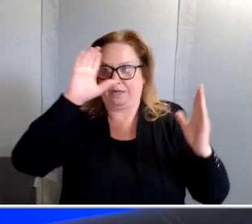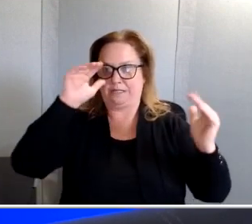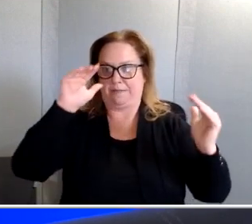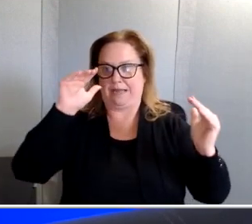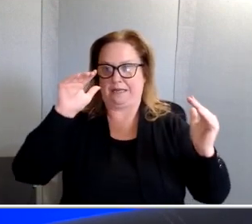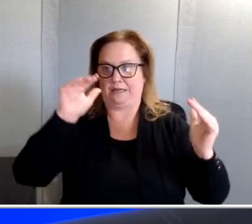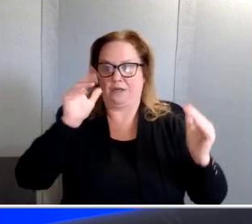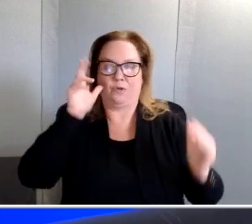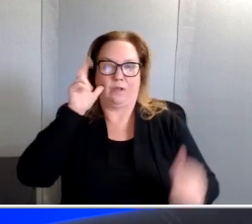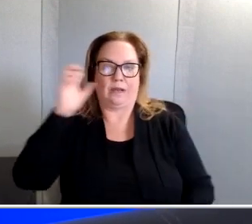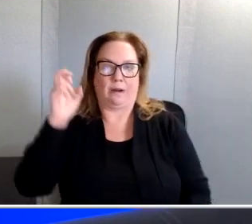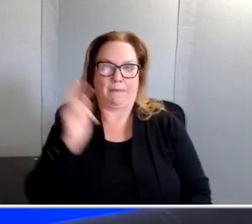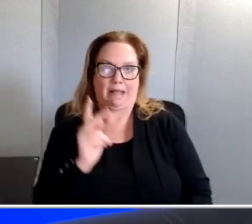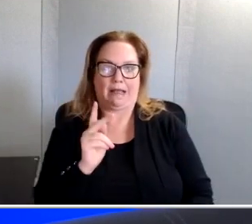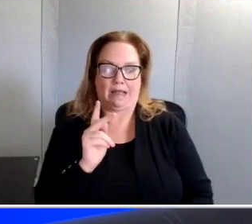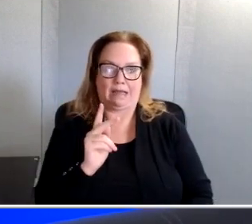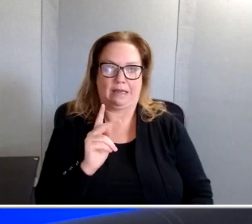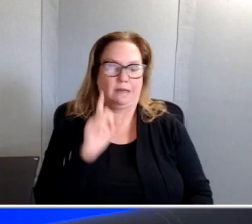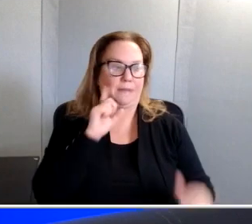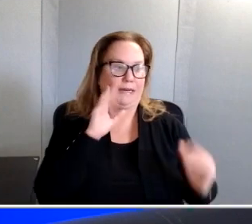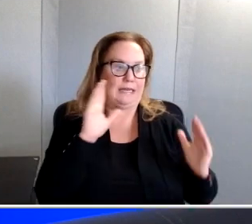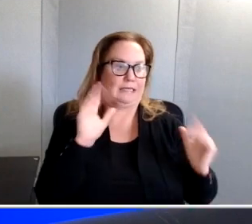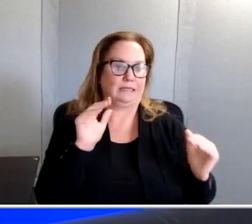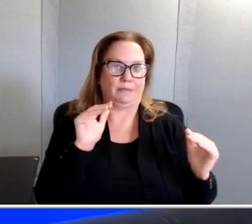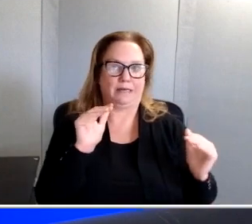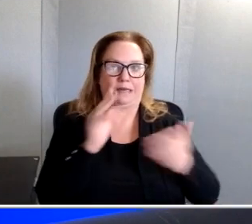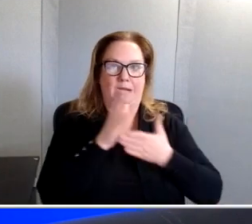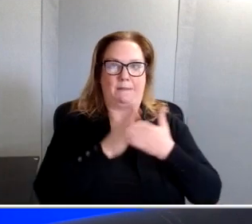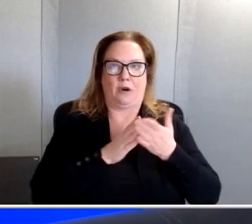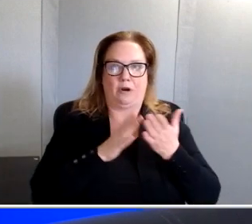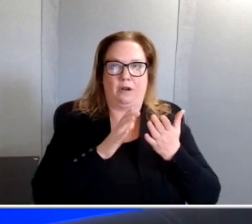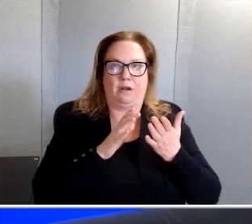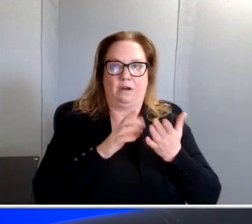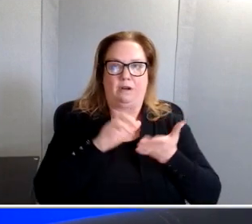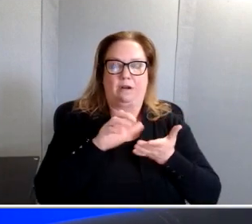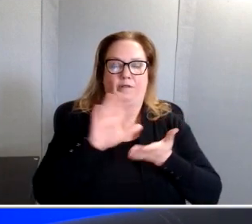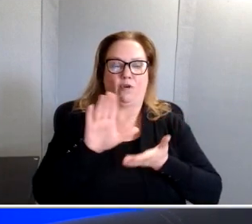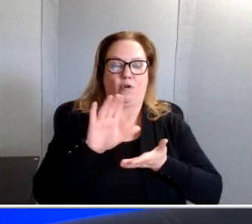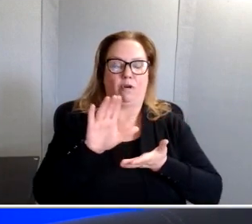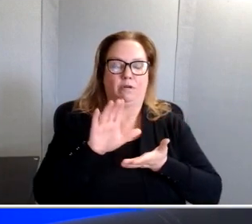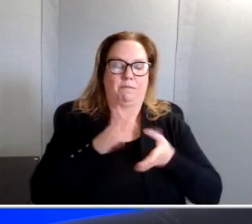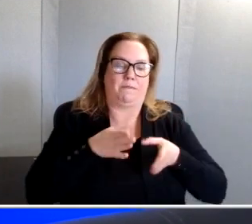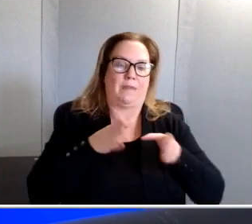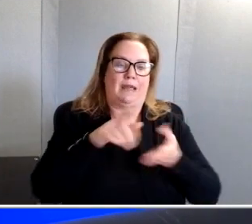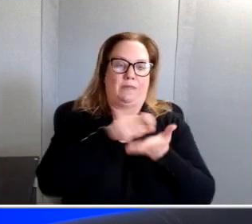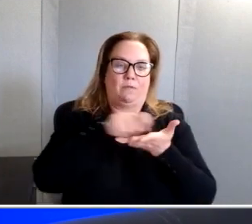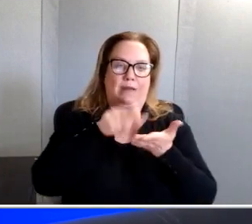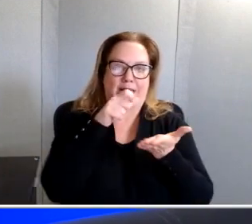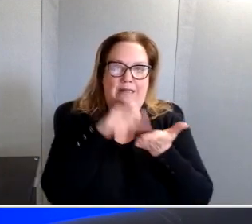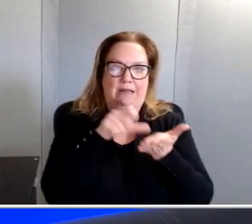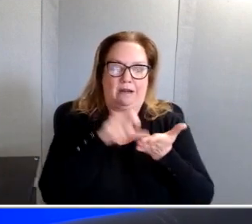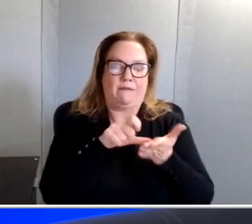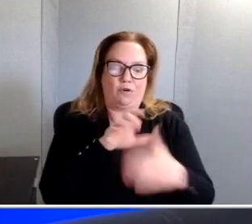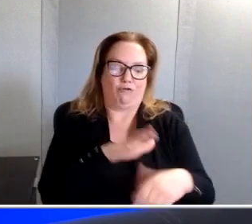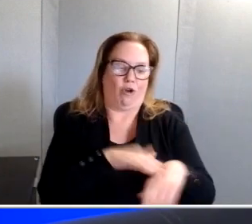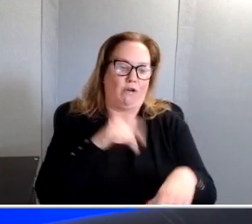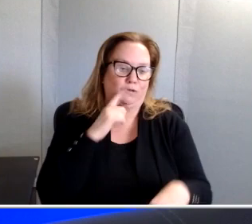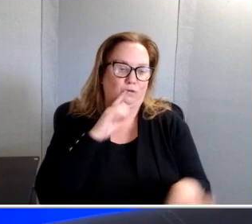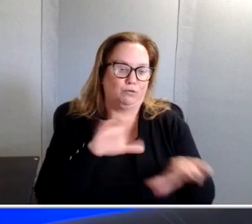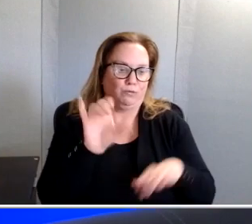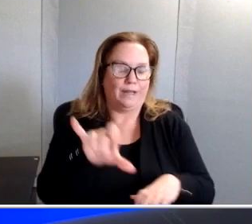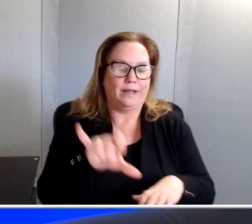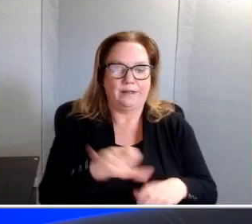to hear back, but to expect that it's part of your journey to write that letter, and if that's what you're called to do, to write that